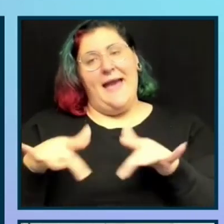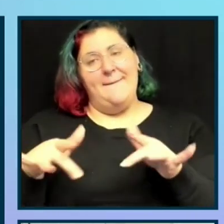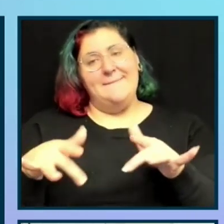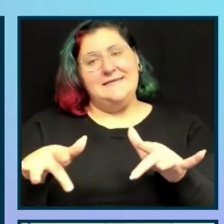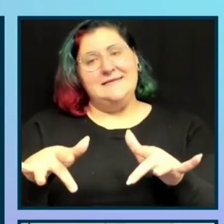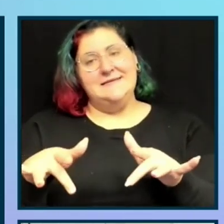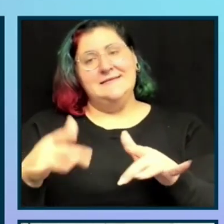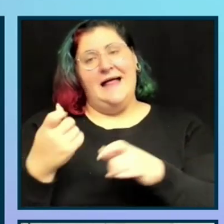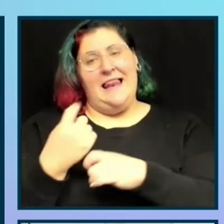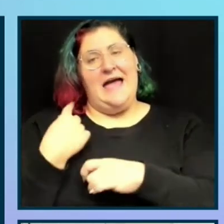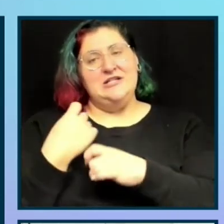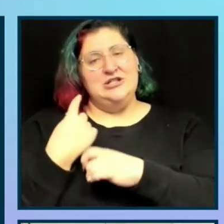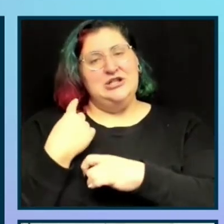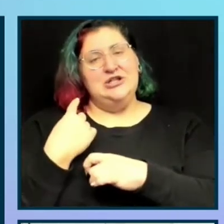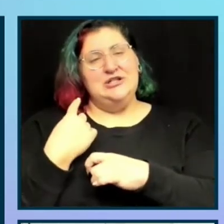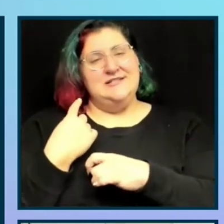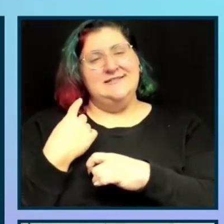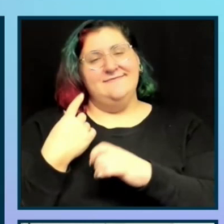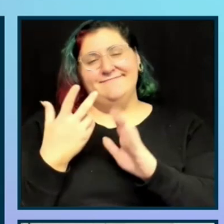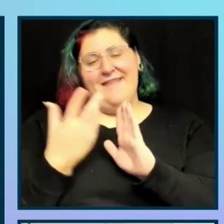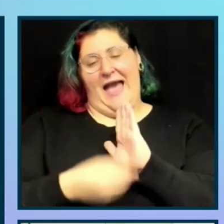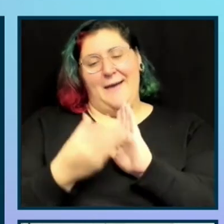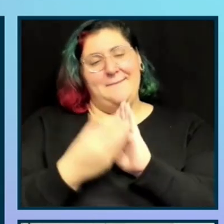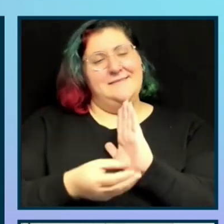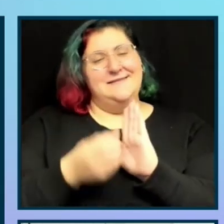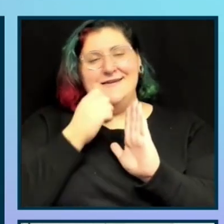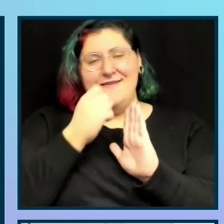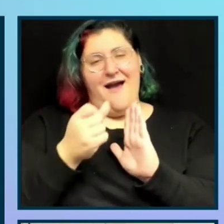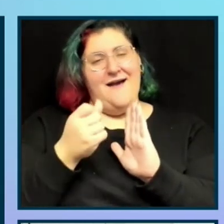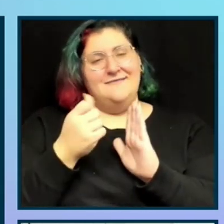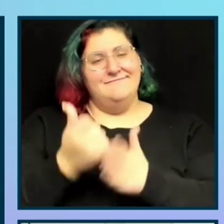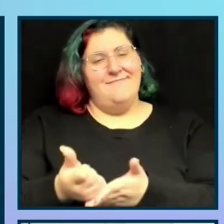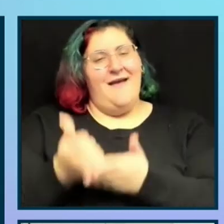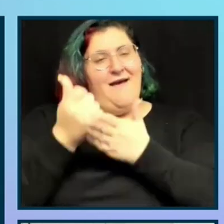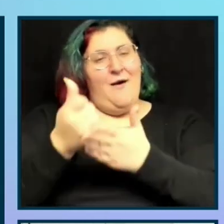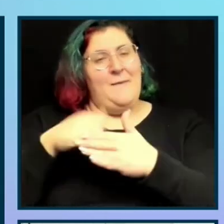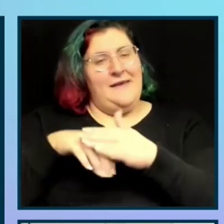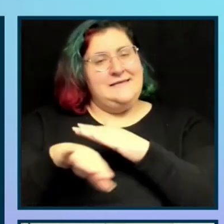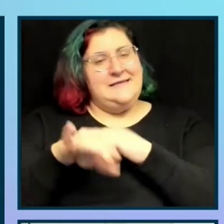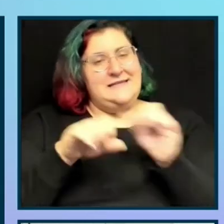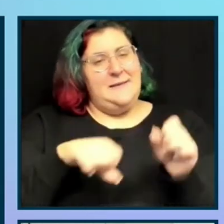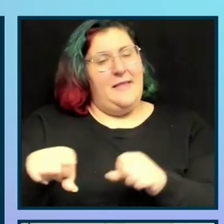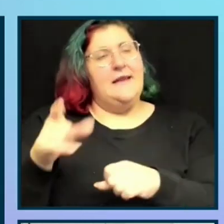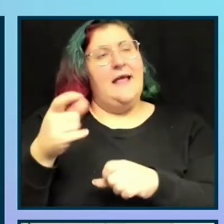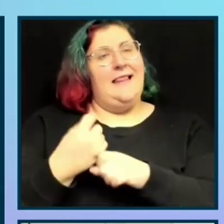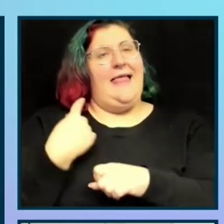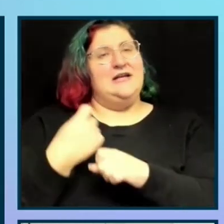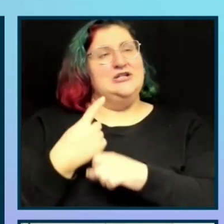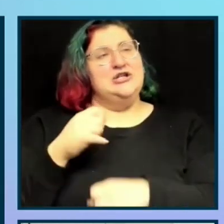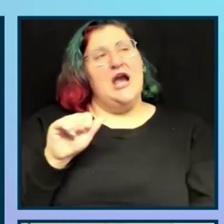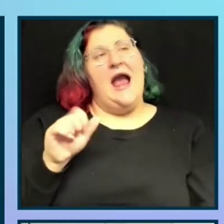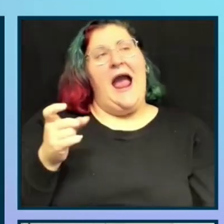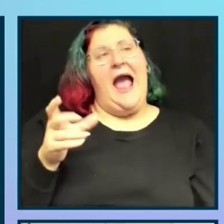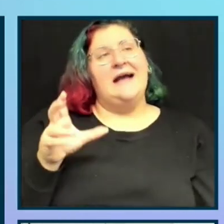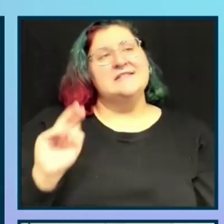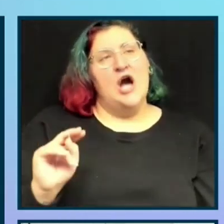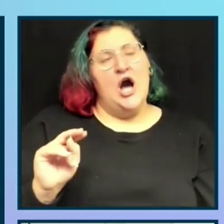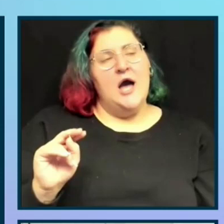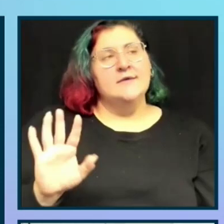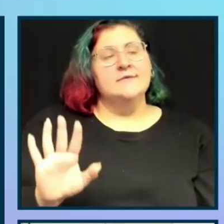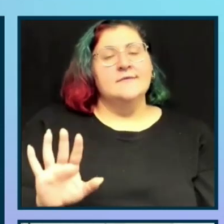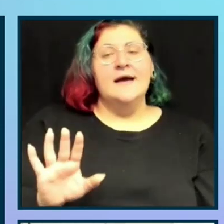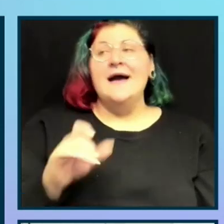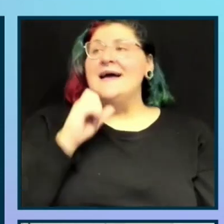year's AXCon. And these gaps did not live in the time zone. Every talk I attended that